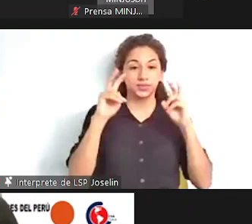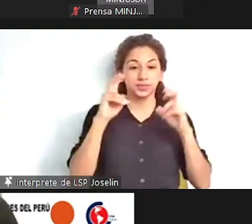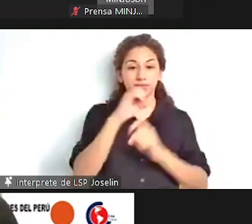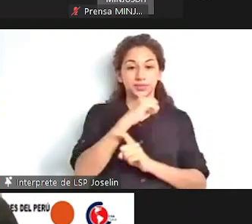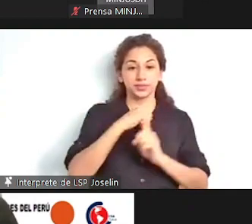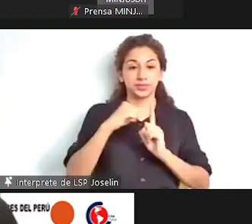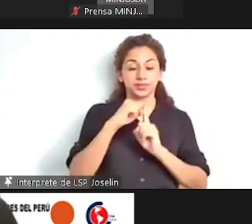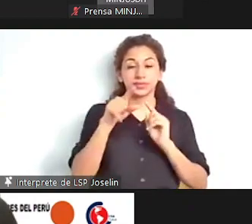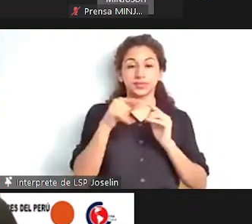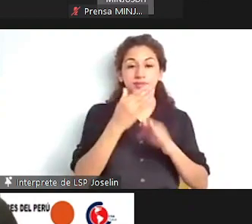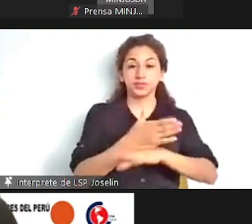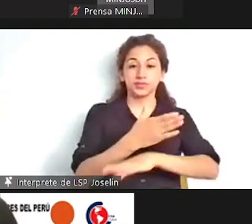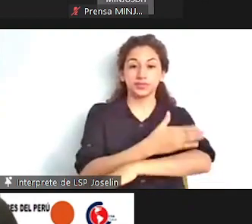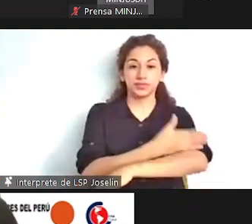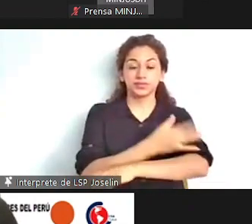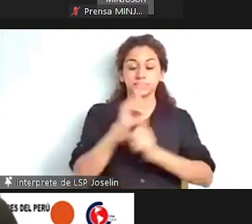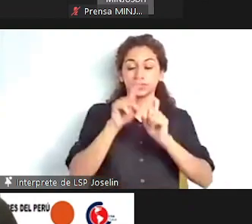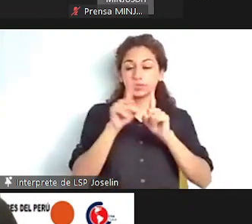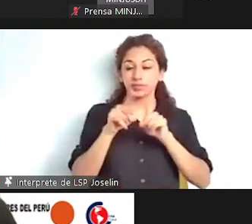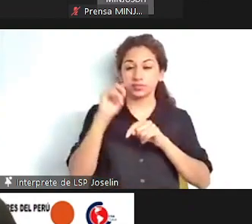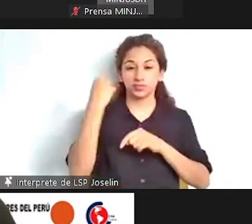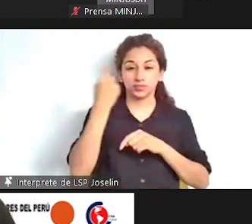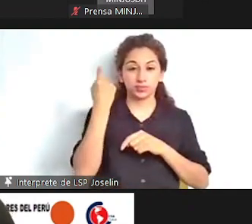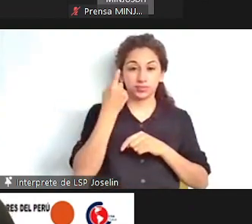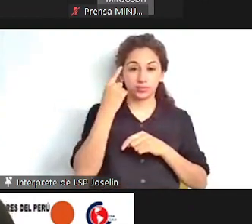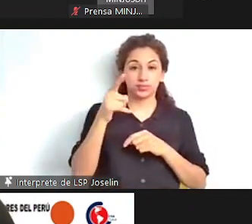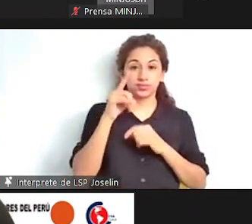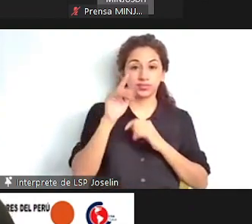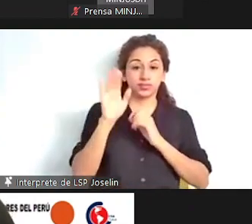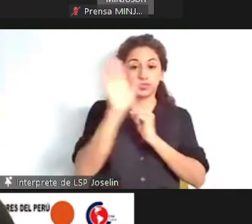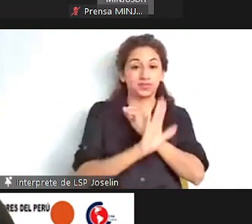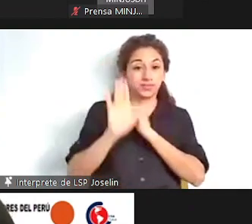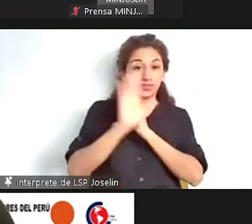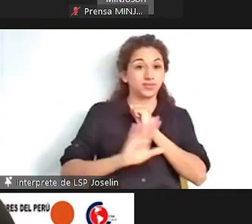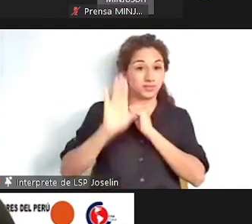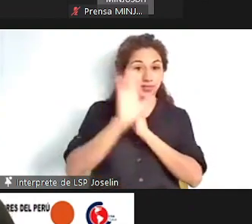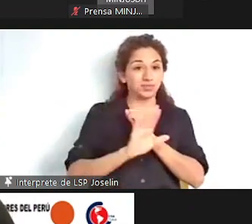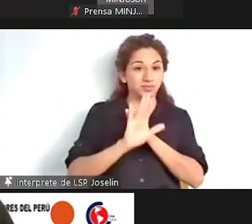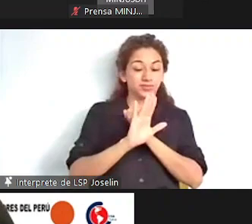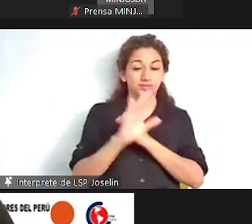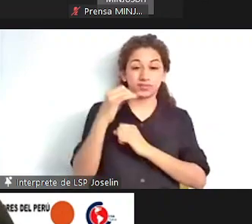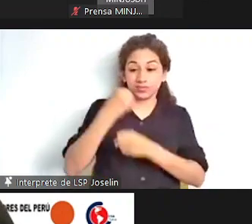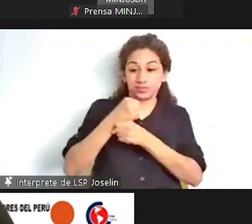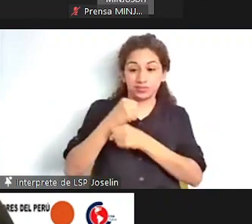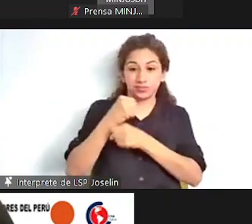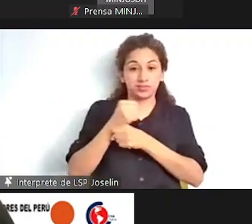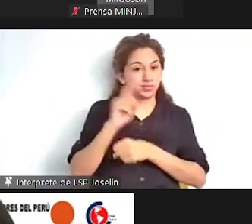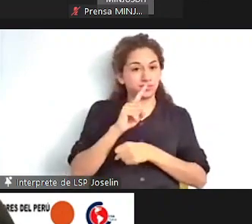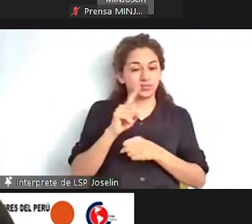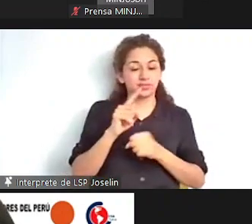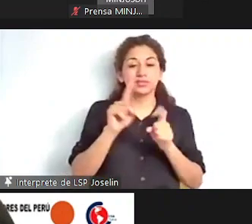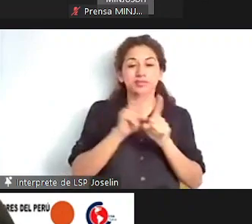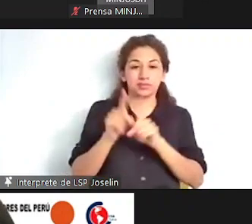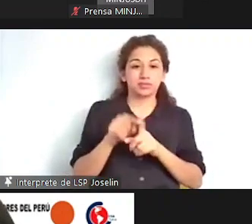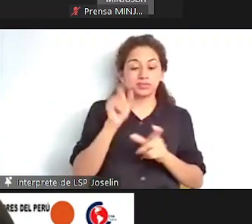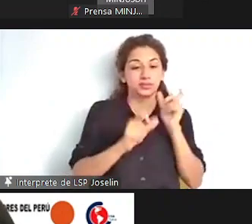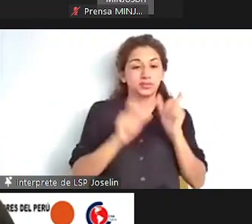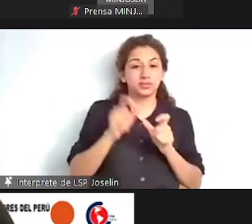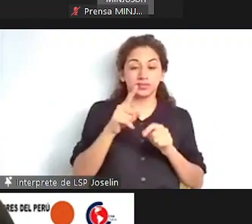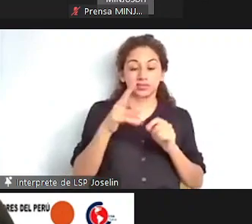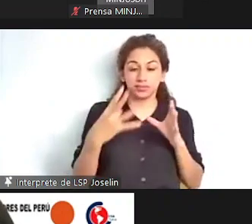their trade unions in its implementation if this is not insured then the national action plan will have limited